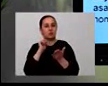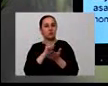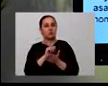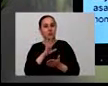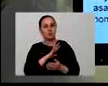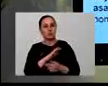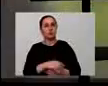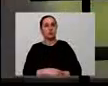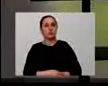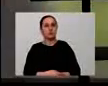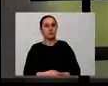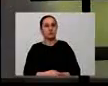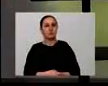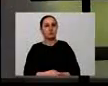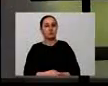etildi.